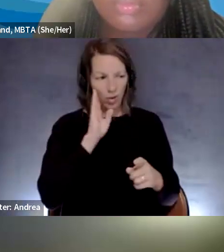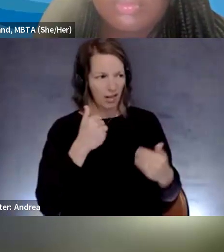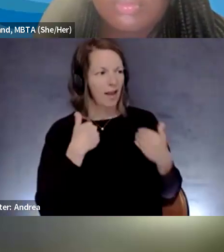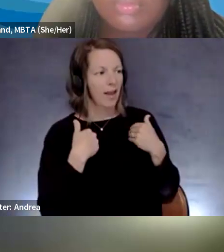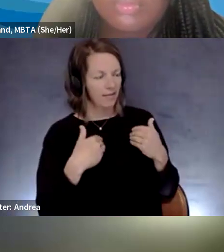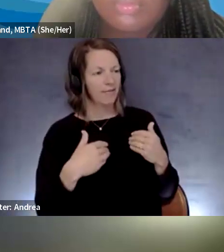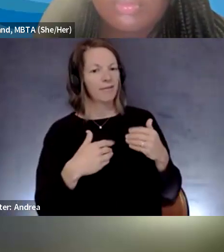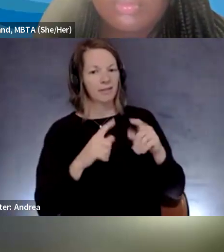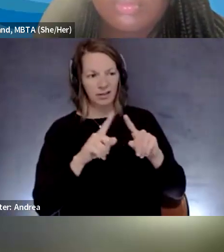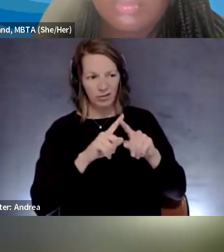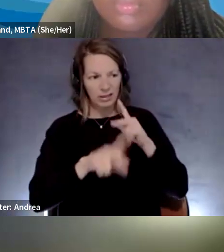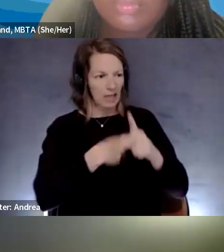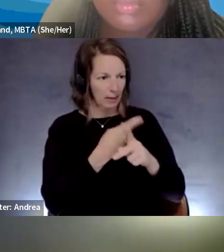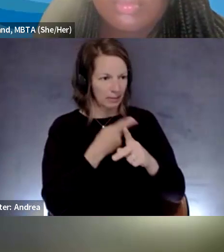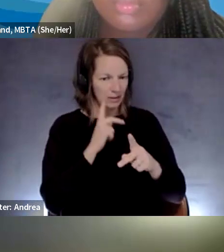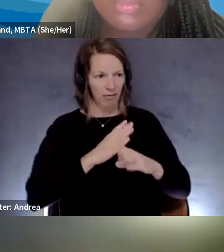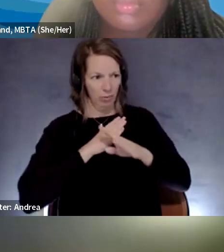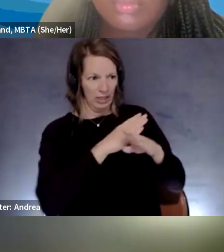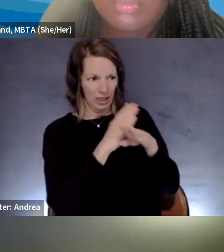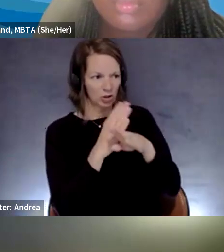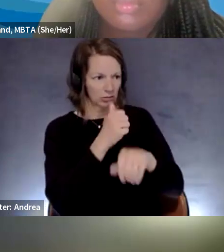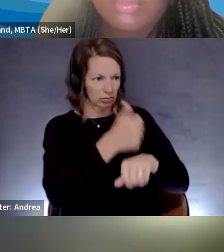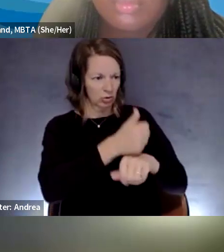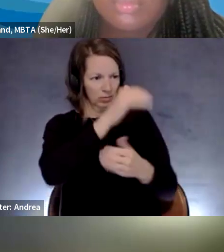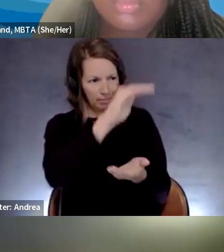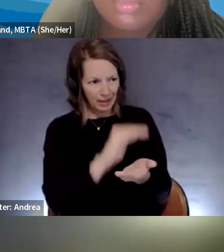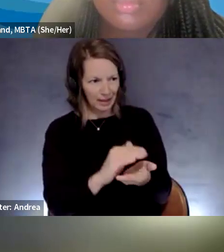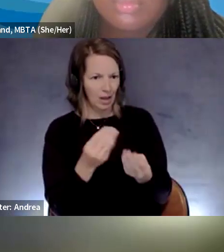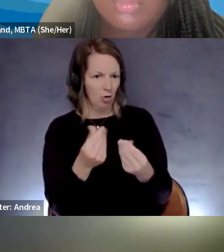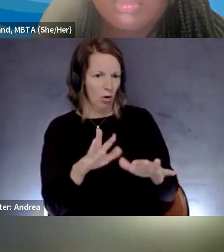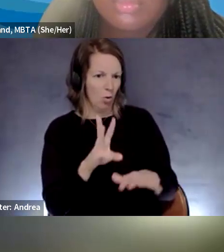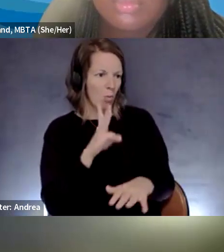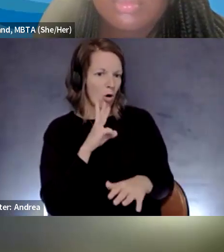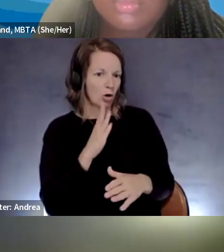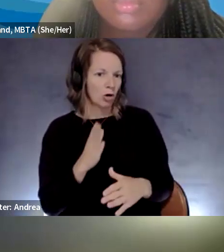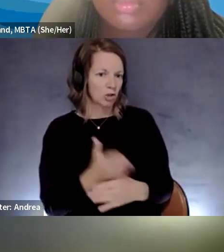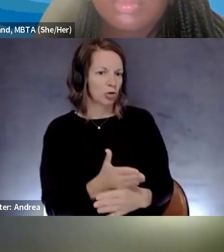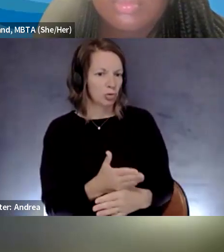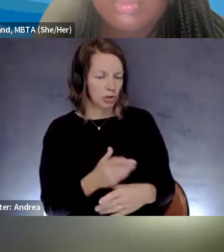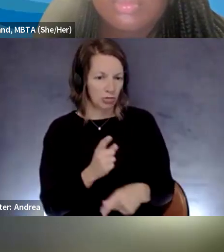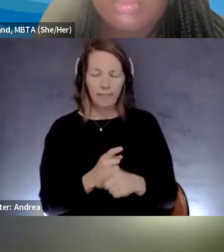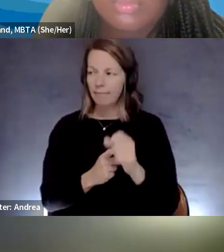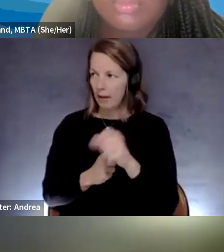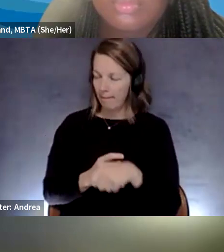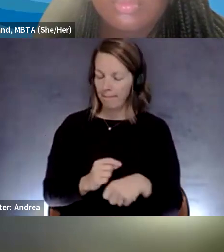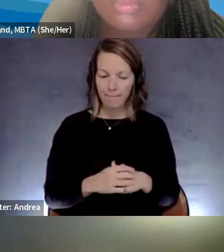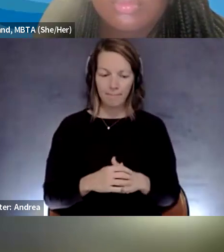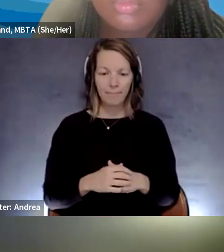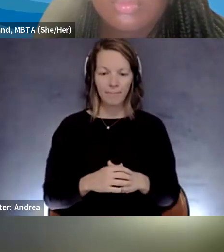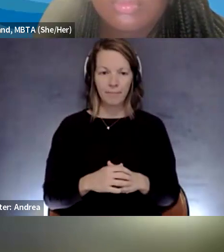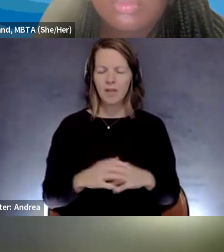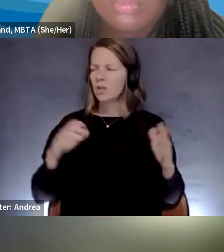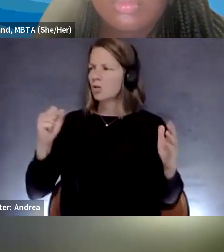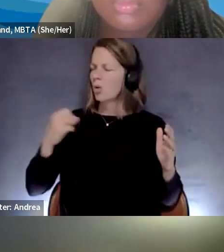and methods and the specifications that are upheld to mitigate groundwater intrusion, right, Joe? Yeah. So